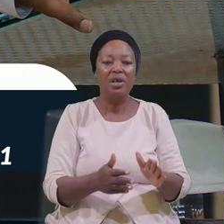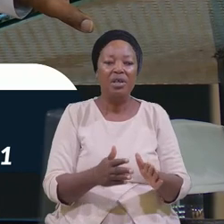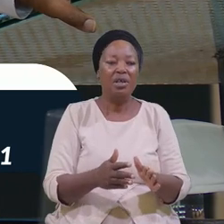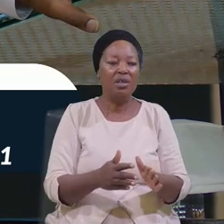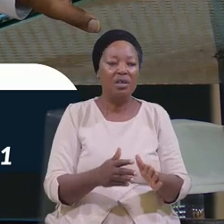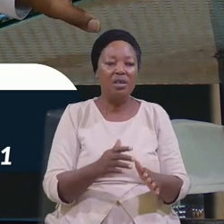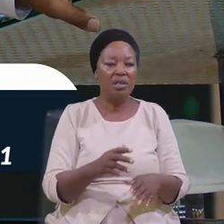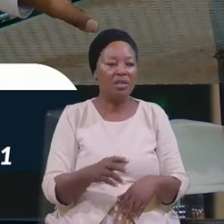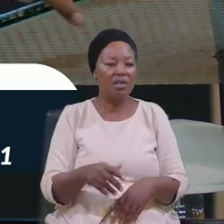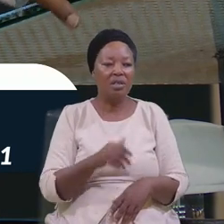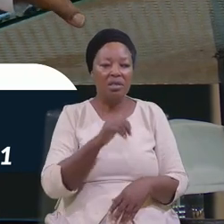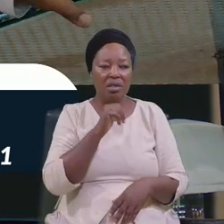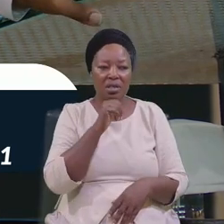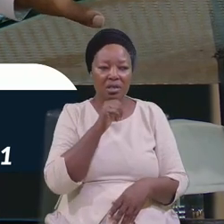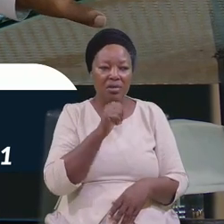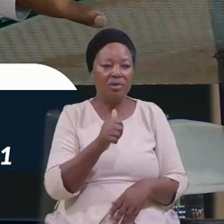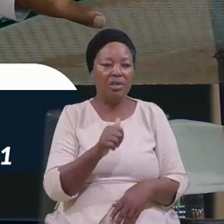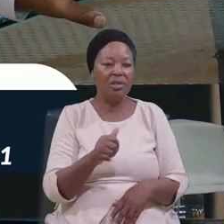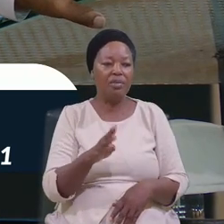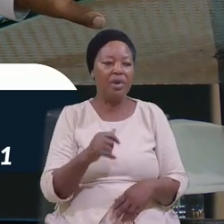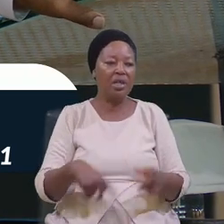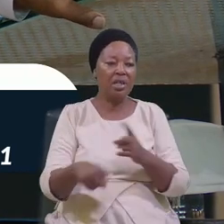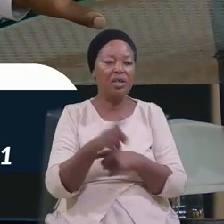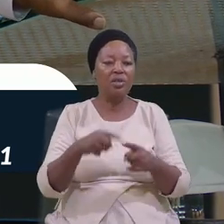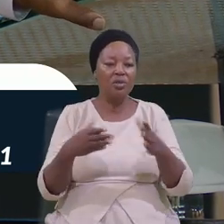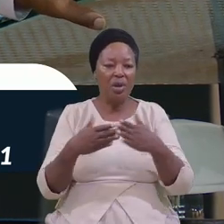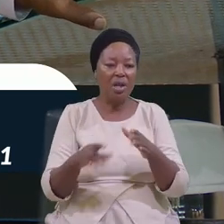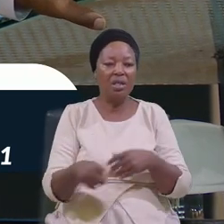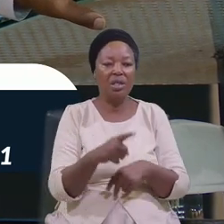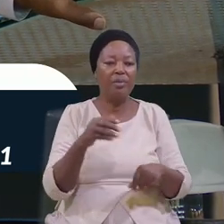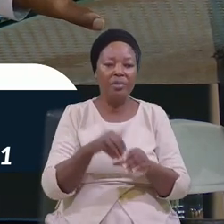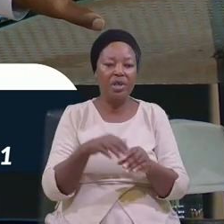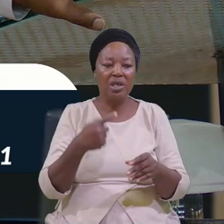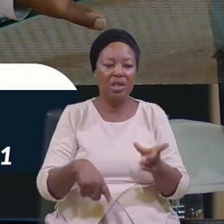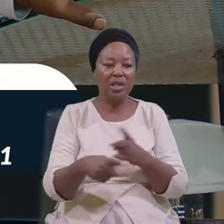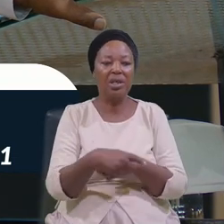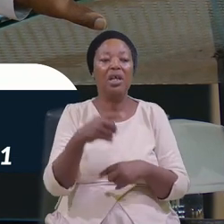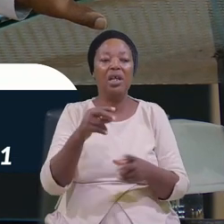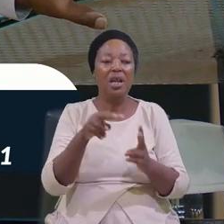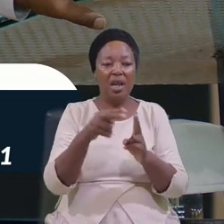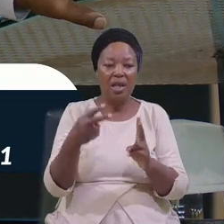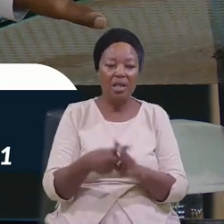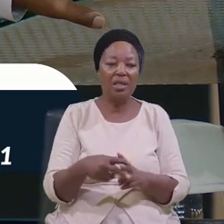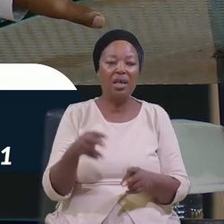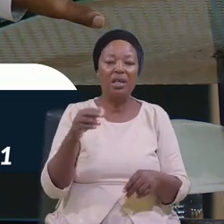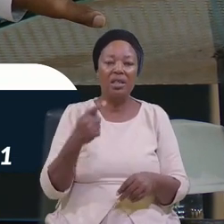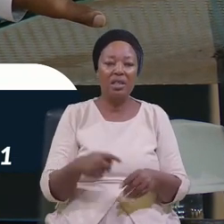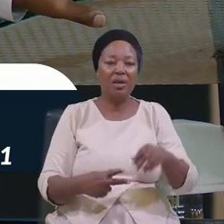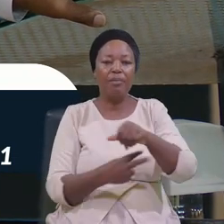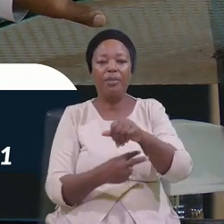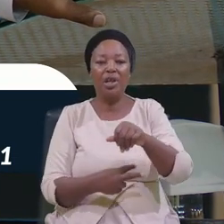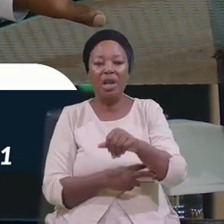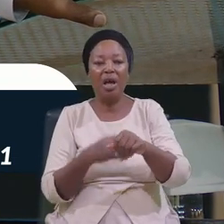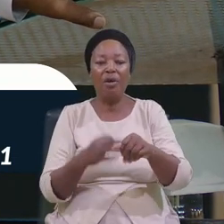from them by day to lead them in the day, neither the pillar